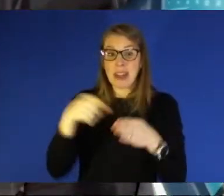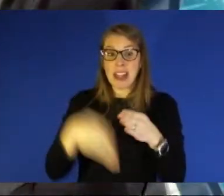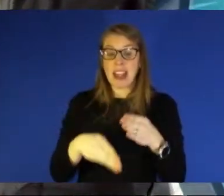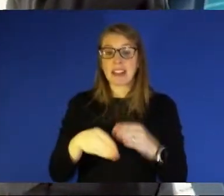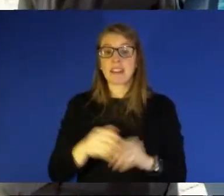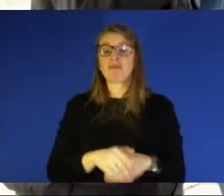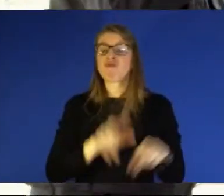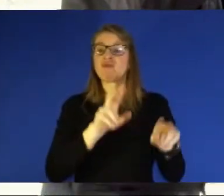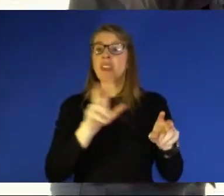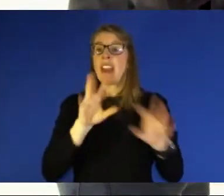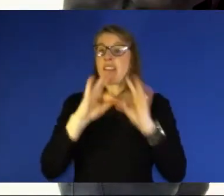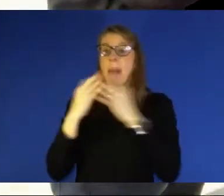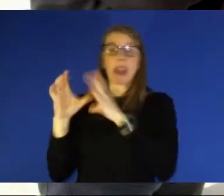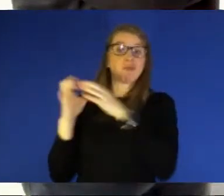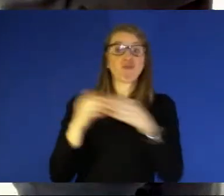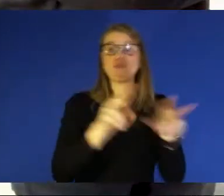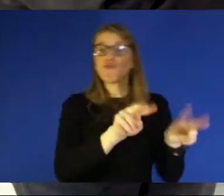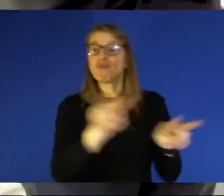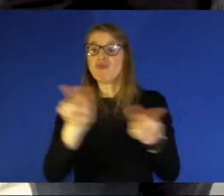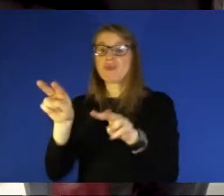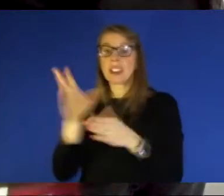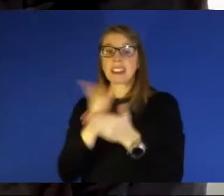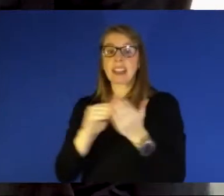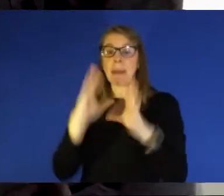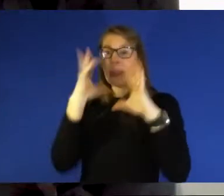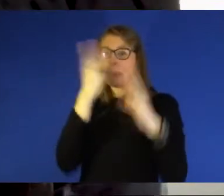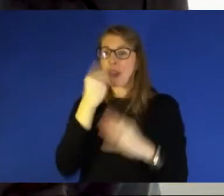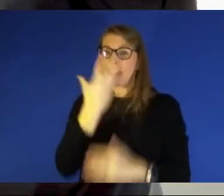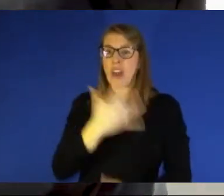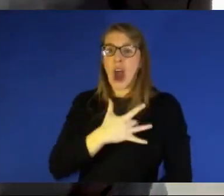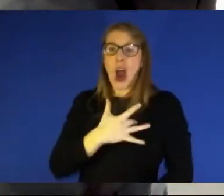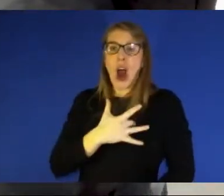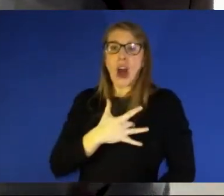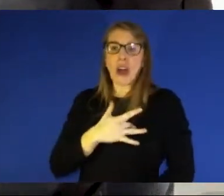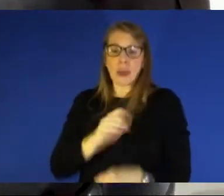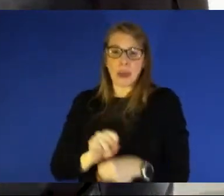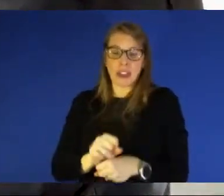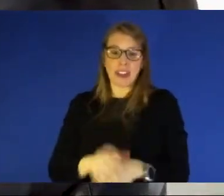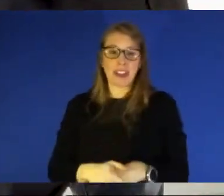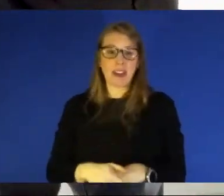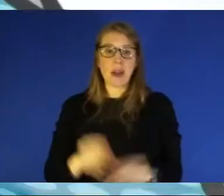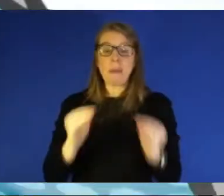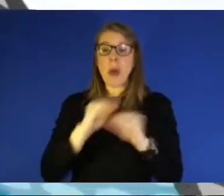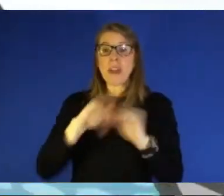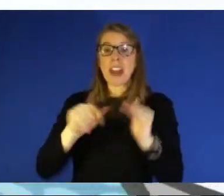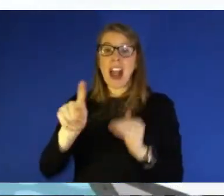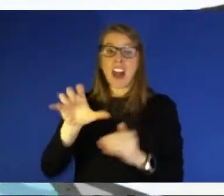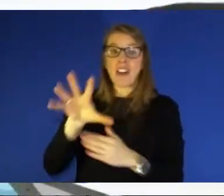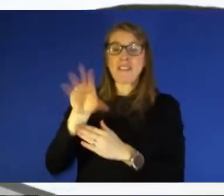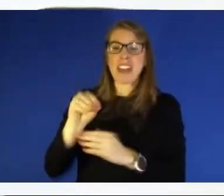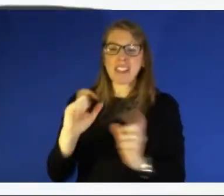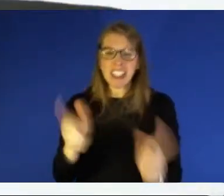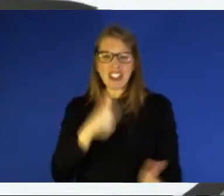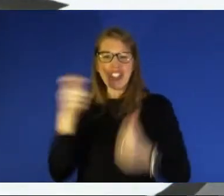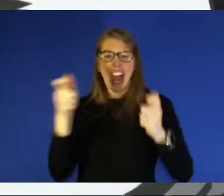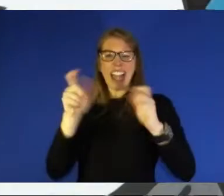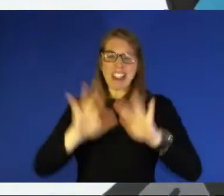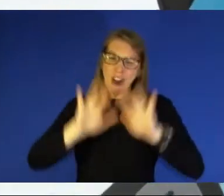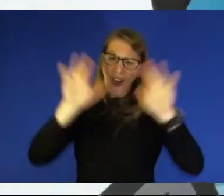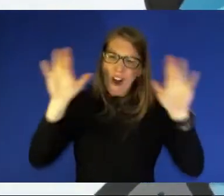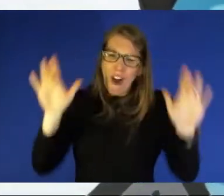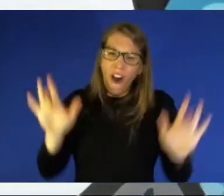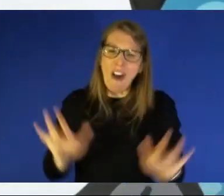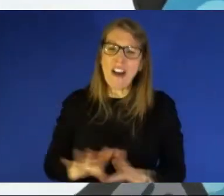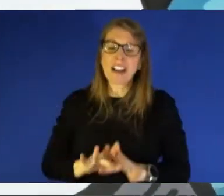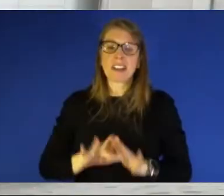Metro by checking out some of this beautiful heart work? More than 150 giant creative hearts decorated by